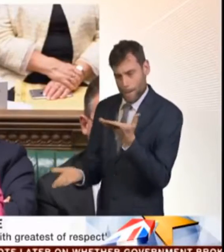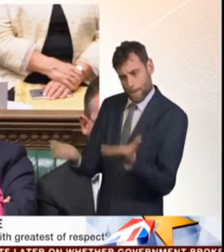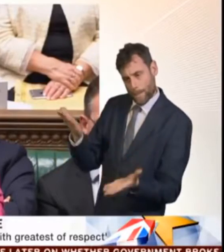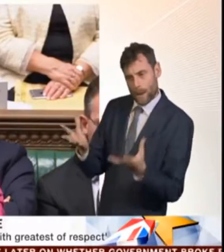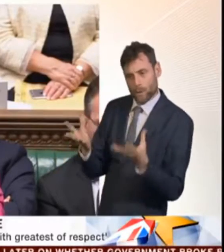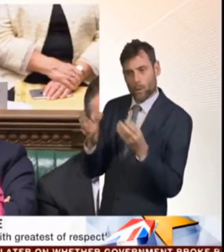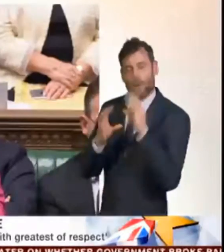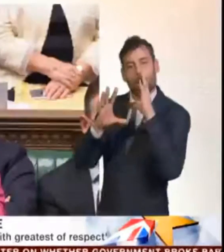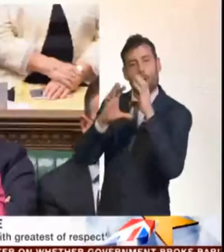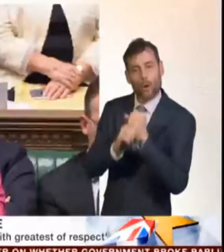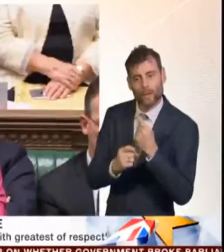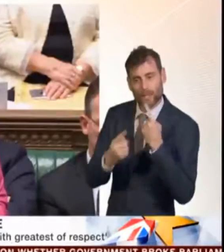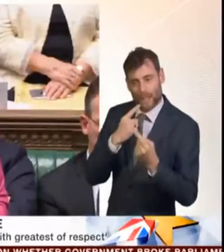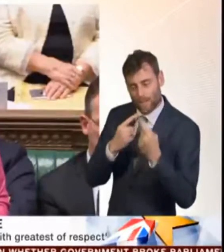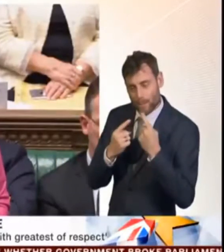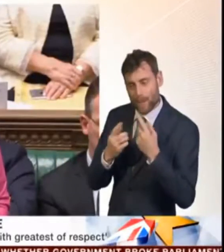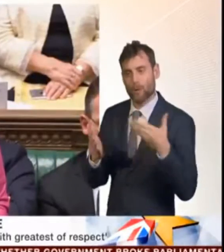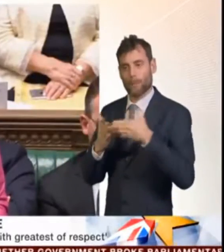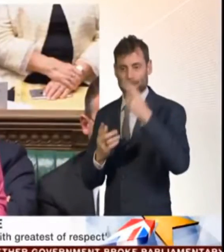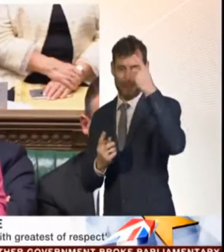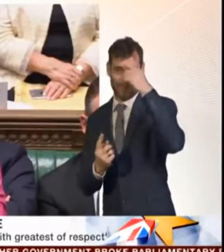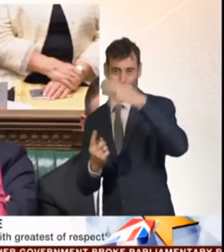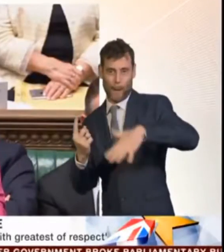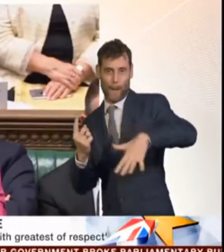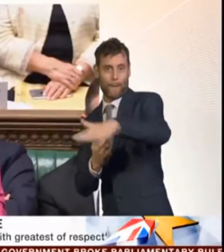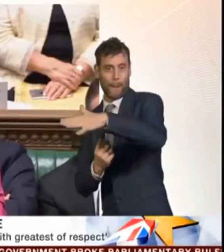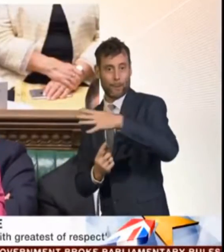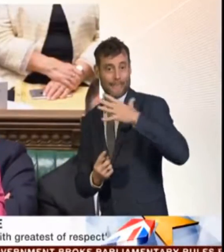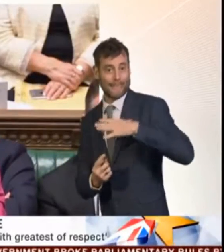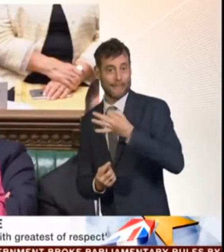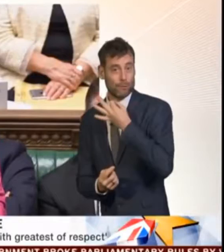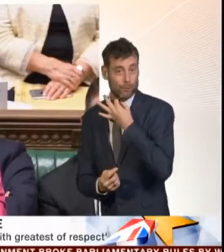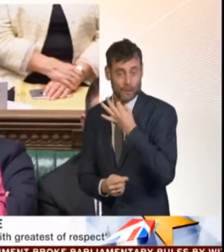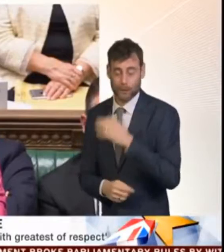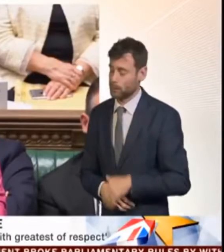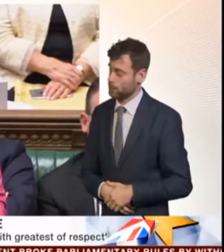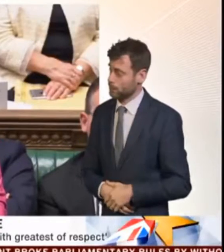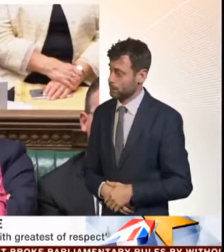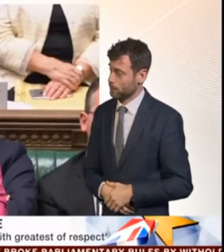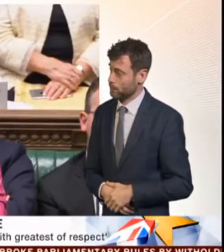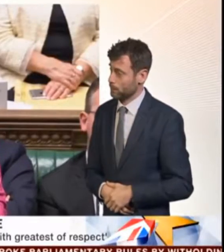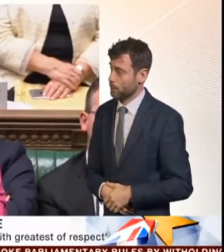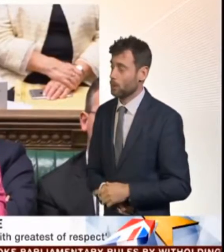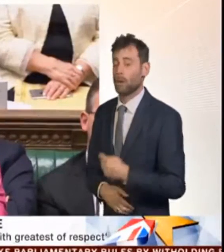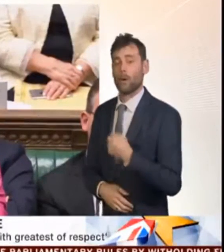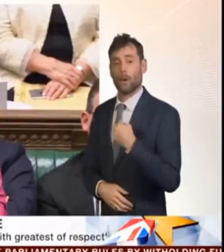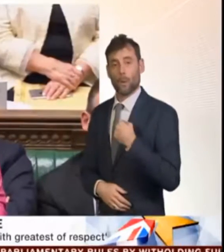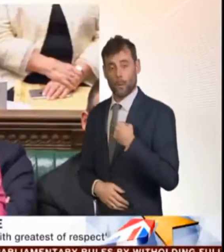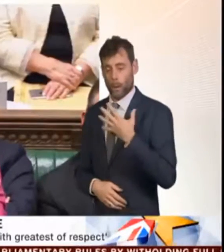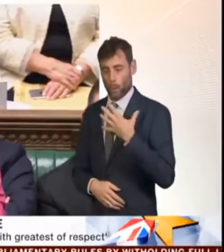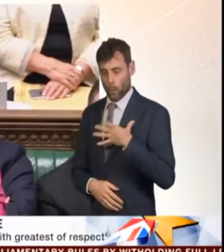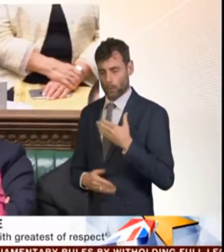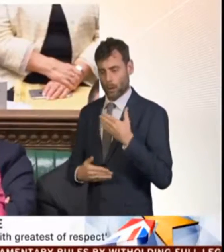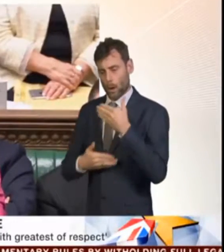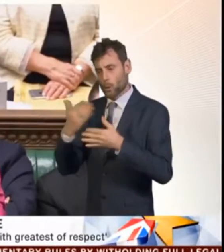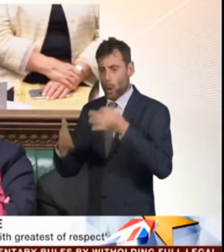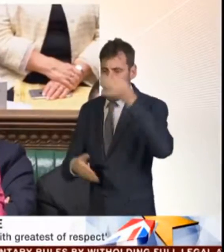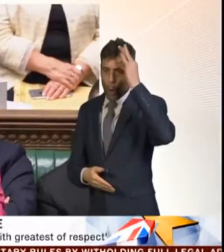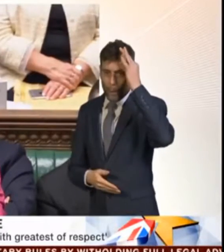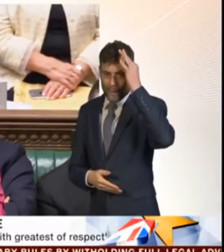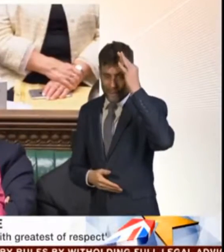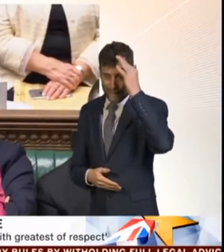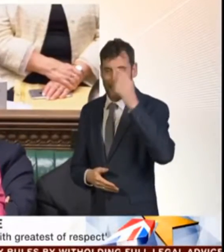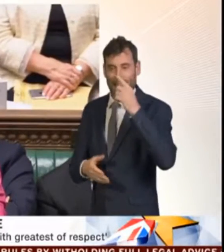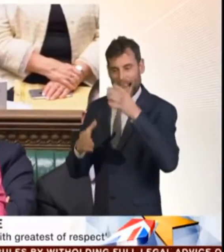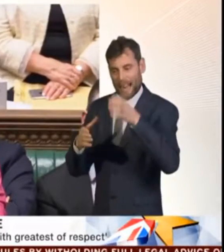information and the national interest. The committee could consider these complex matters in a full and impartial way, away from the heat of the